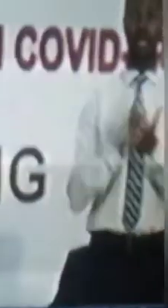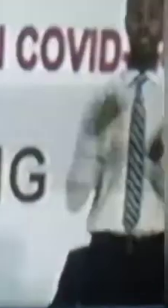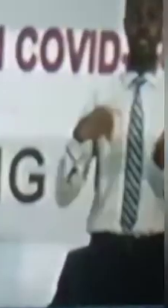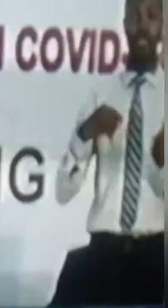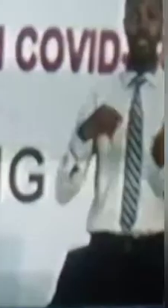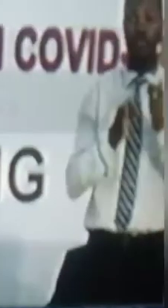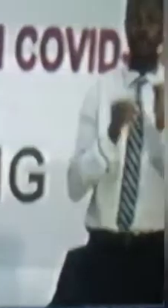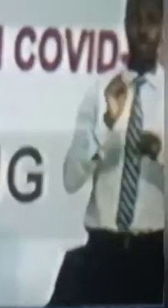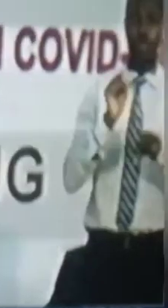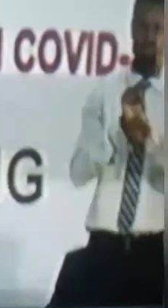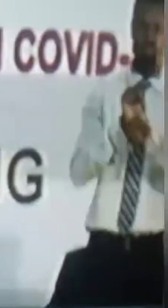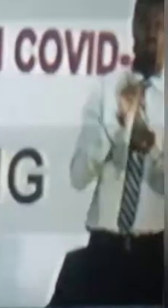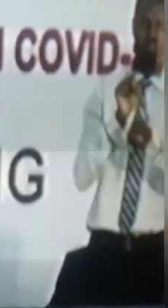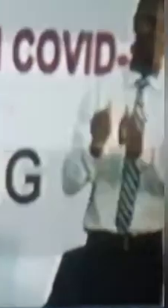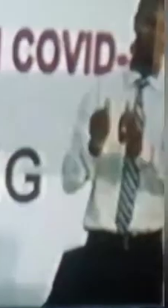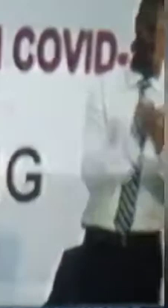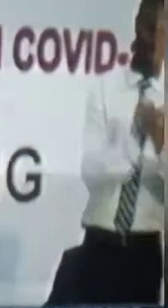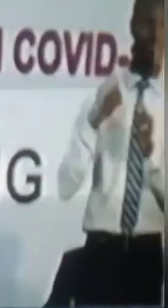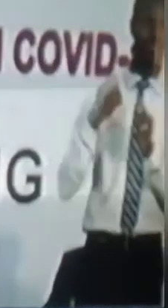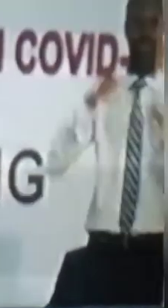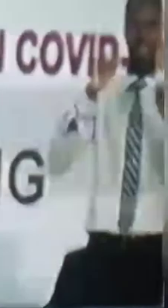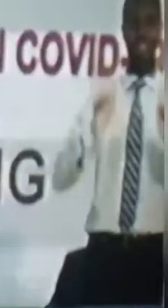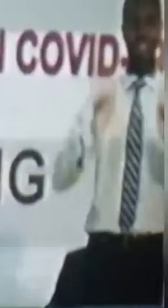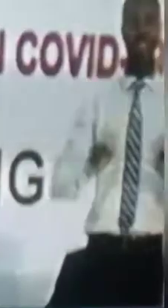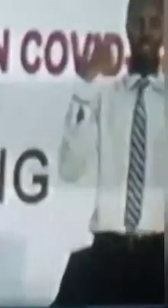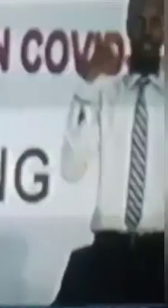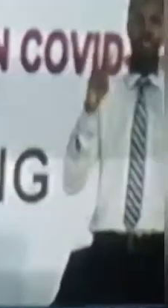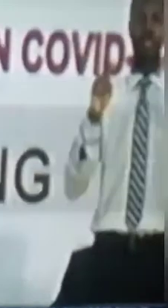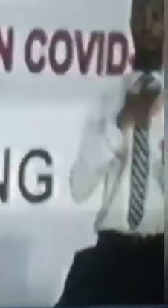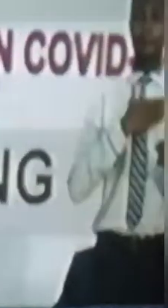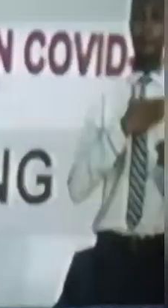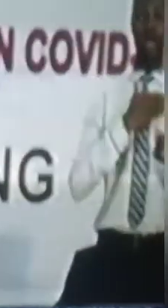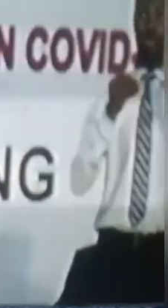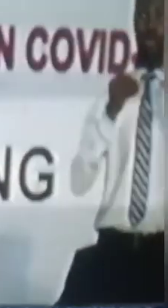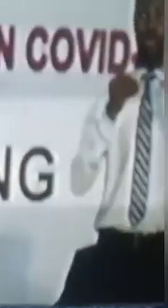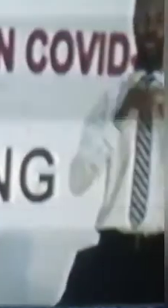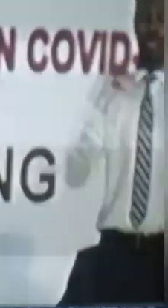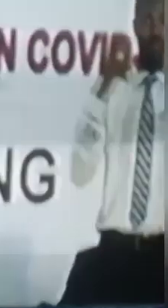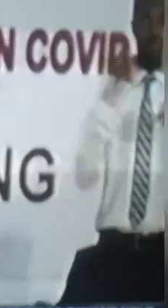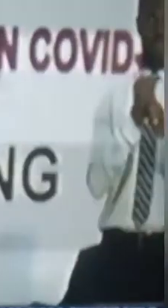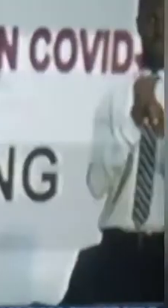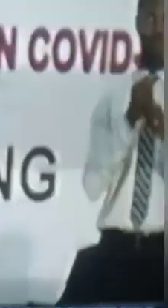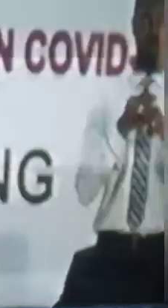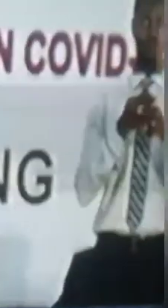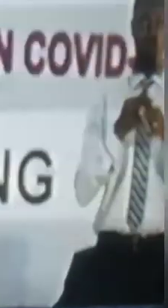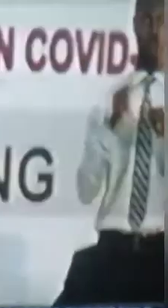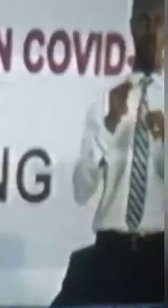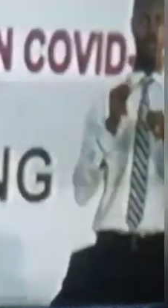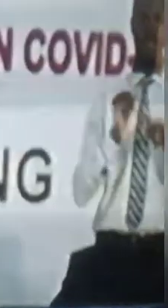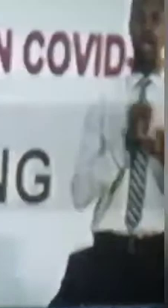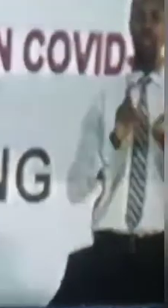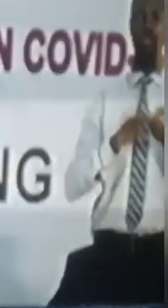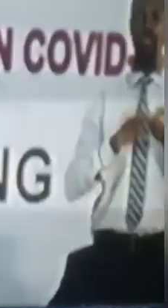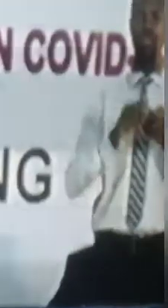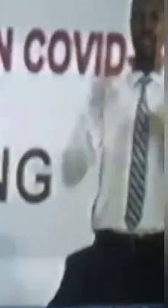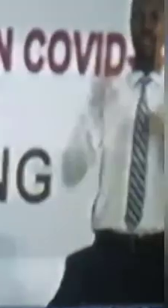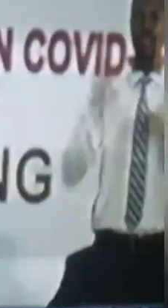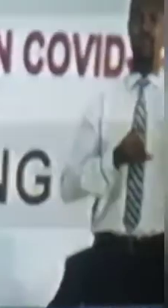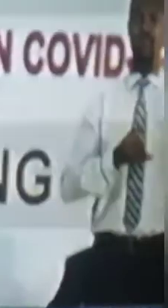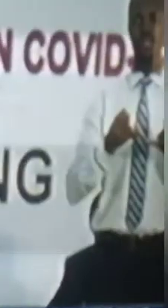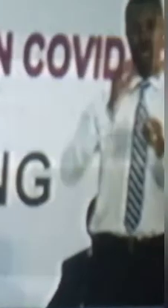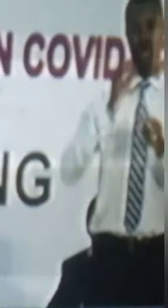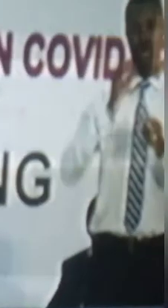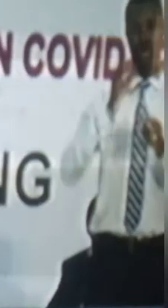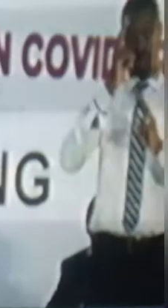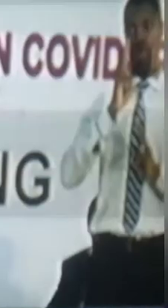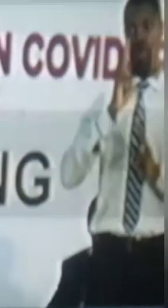fight this pandemic. With these very few remarks, I now invite the Honorable Minister